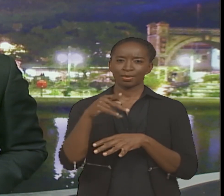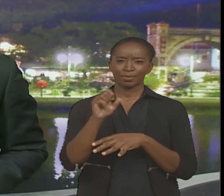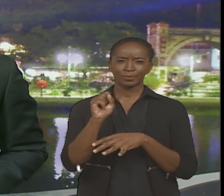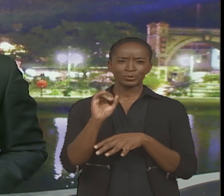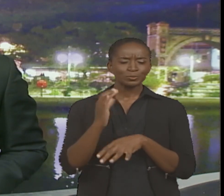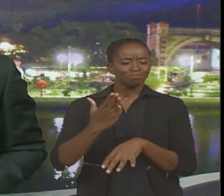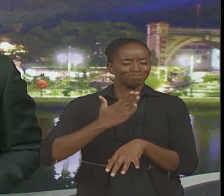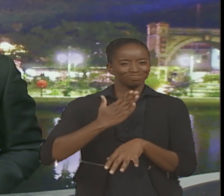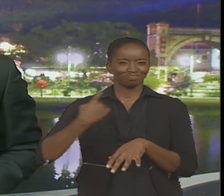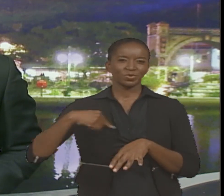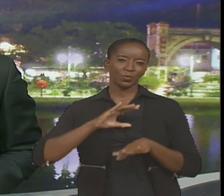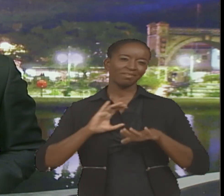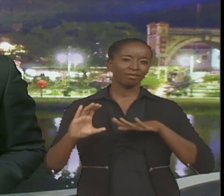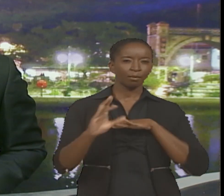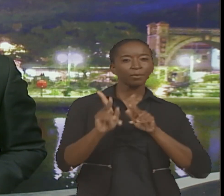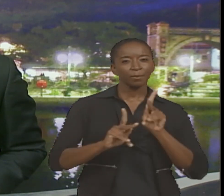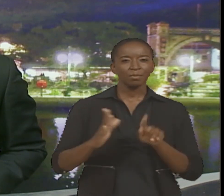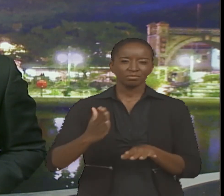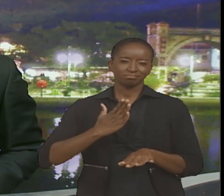people in the region.